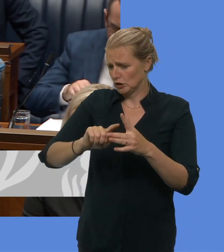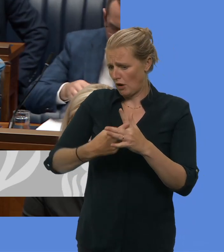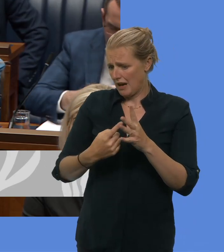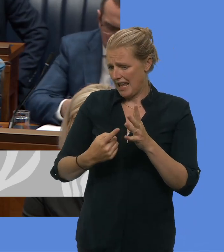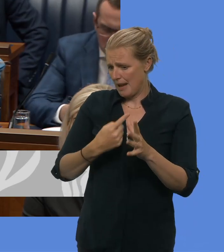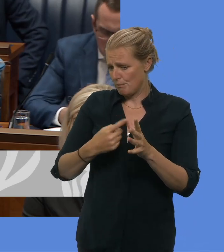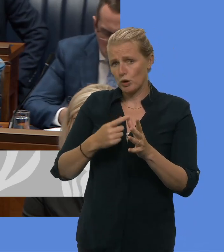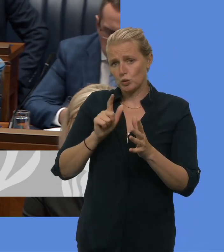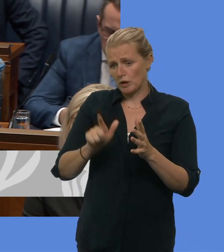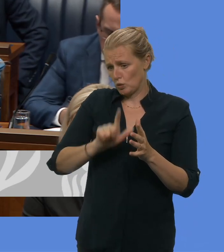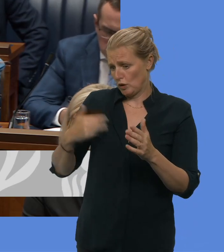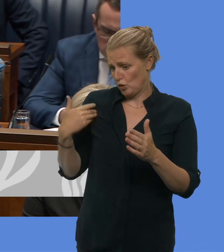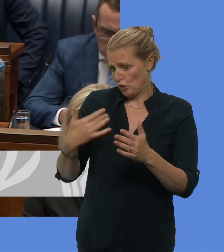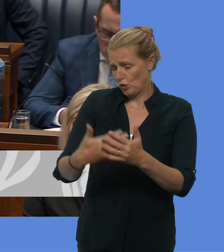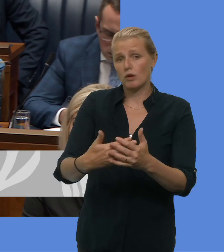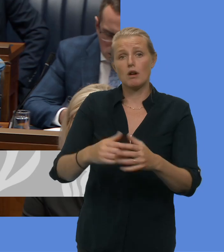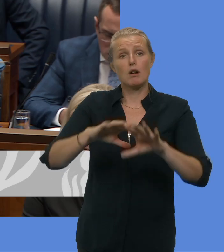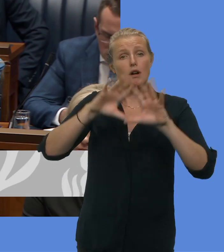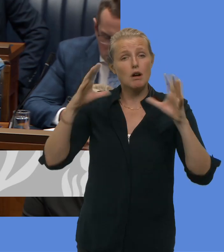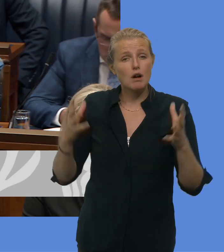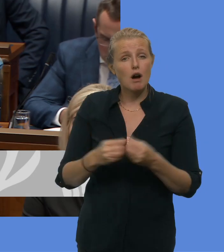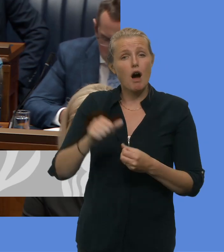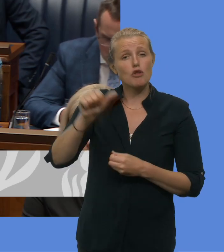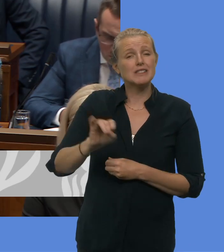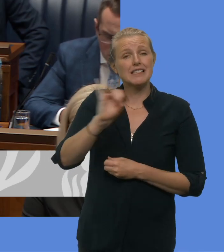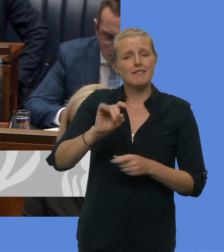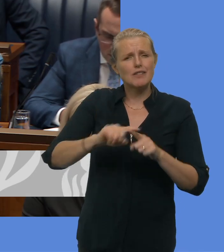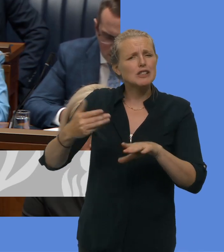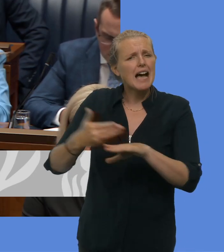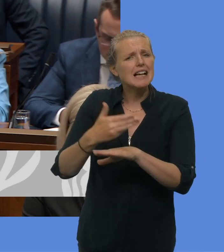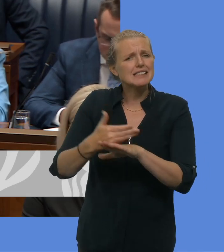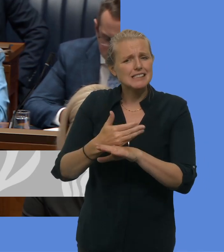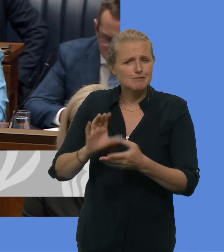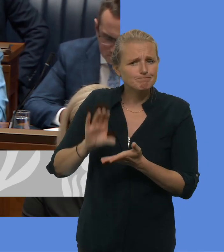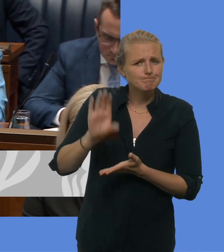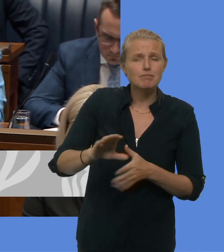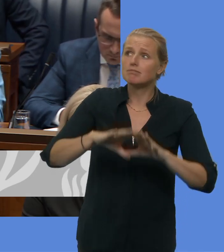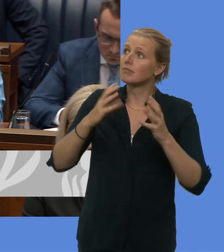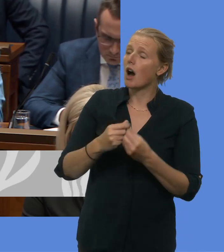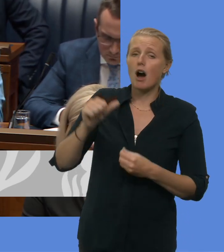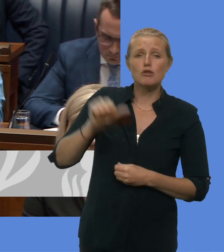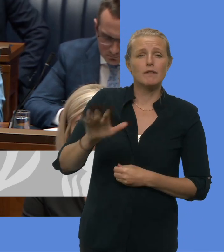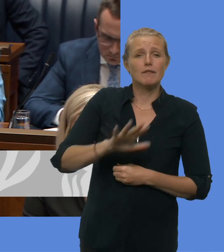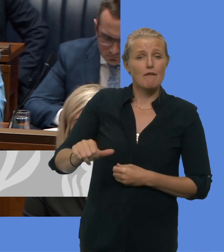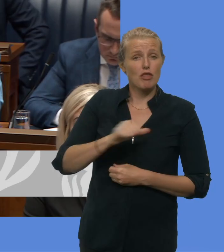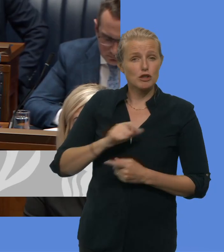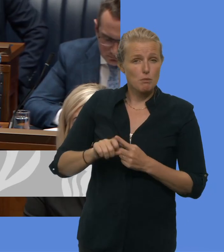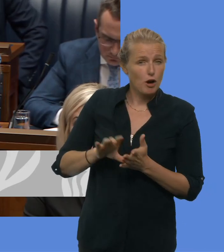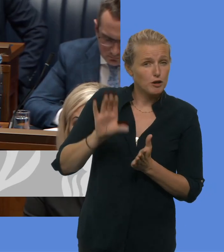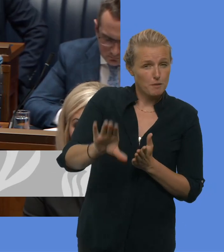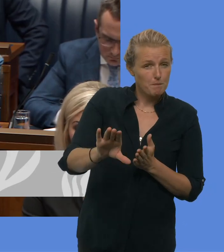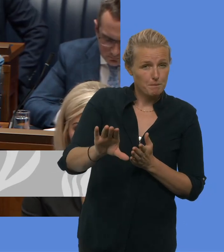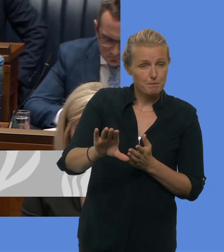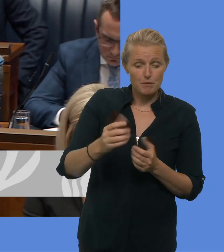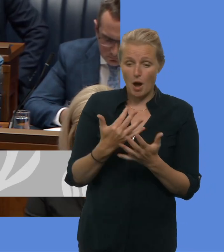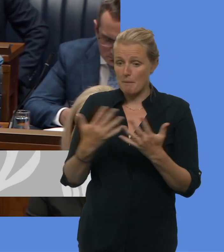2022, we've responded to 177 tasks, around £55,000 spent. There are 19 planned tasks